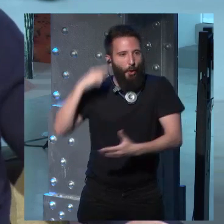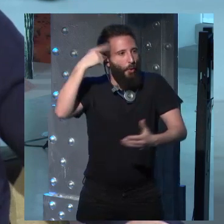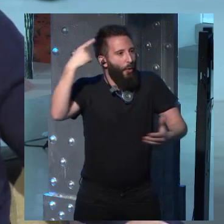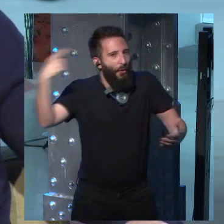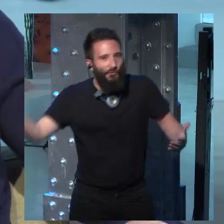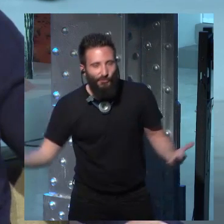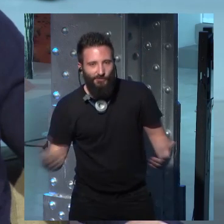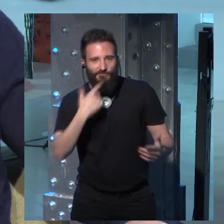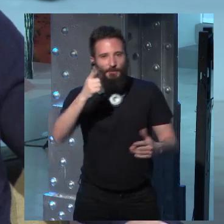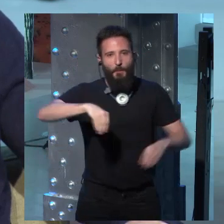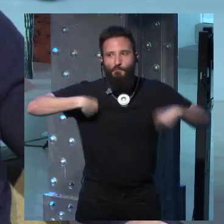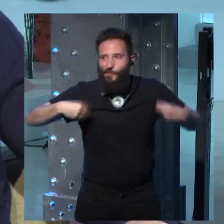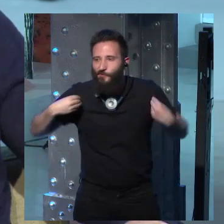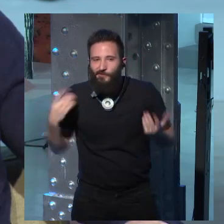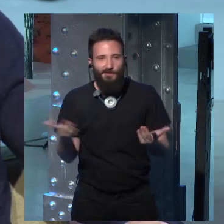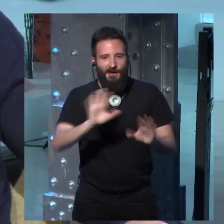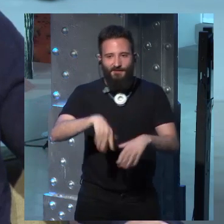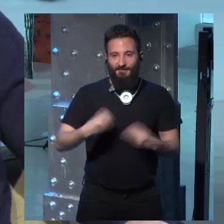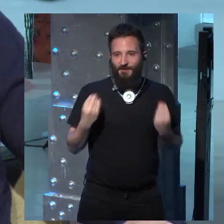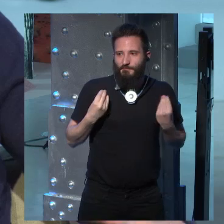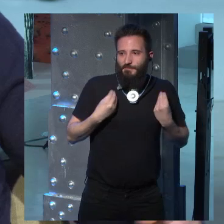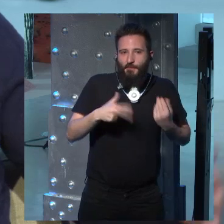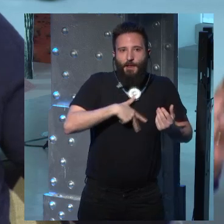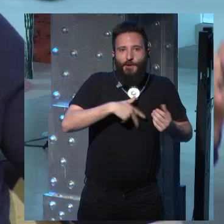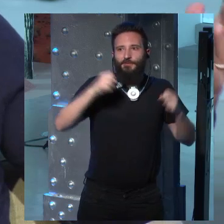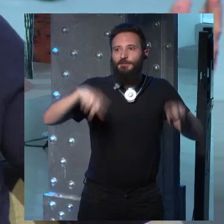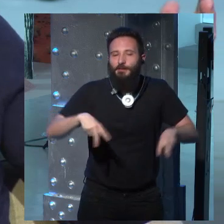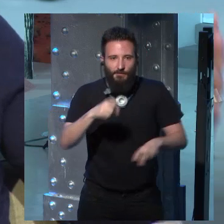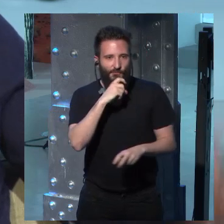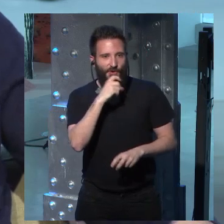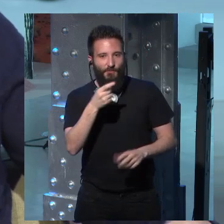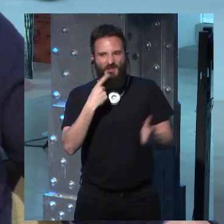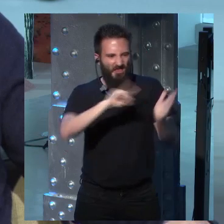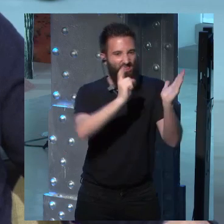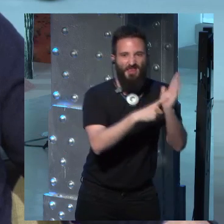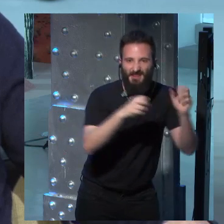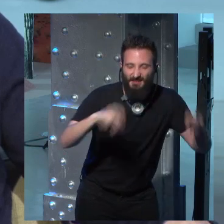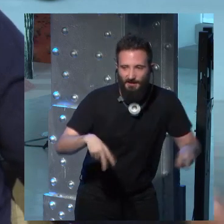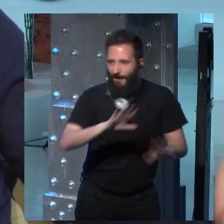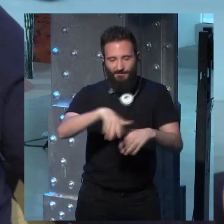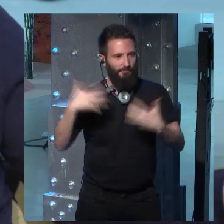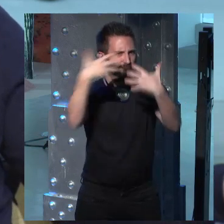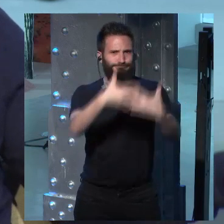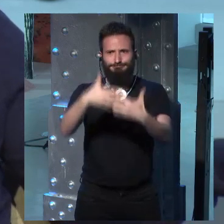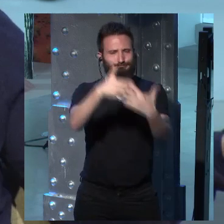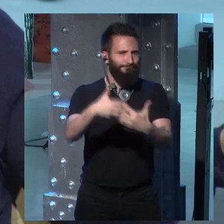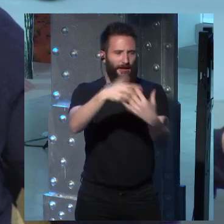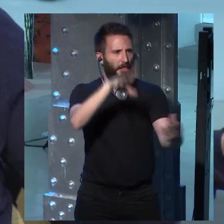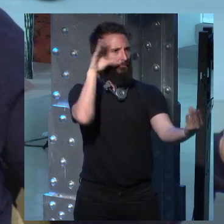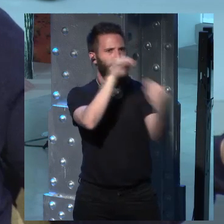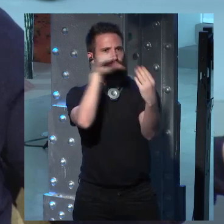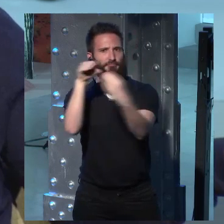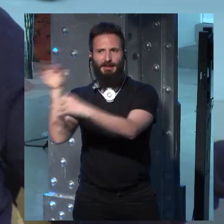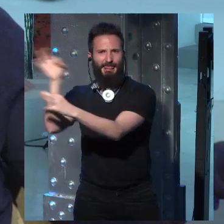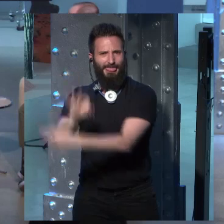monkeys that wear clothes, you know, and we fight and argue and we don't understand each other. I mean, I'm